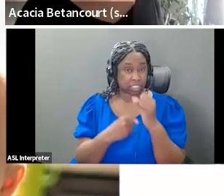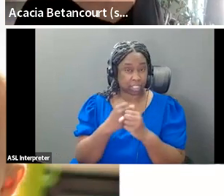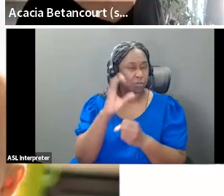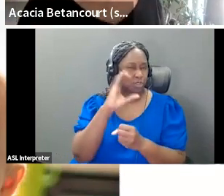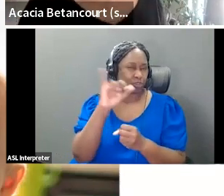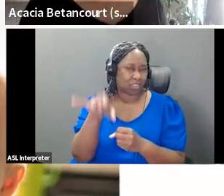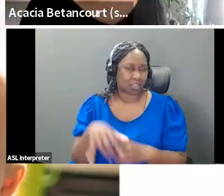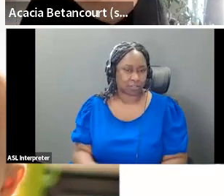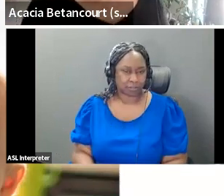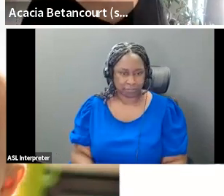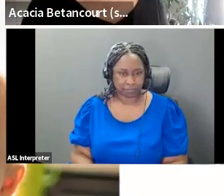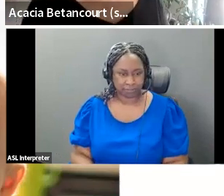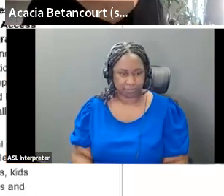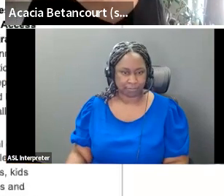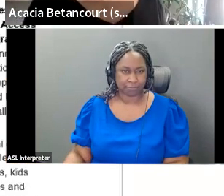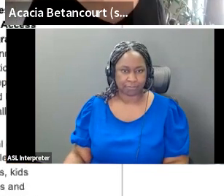that.